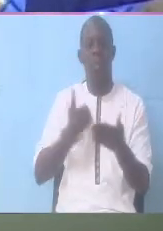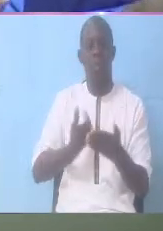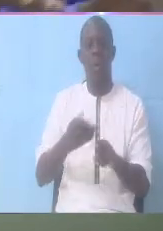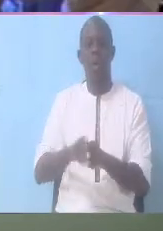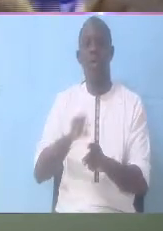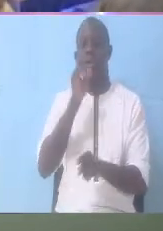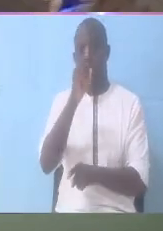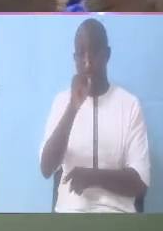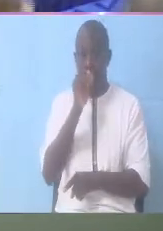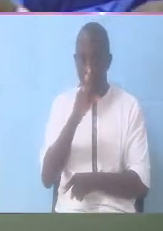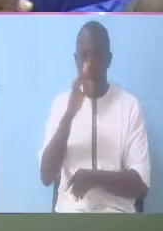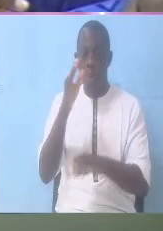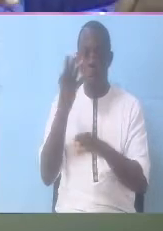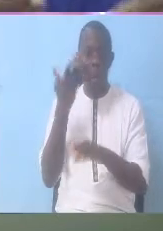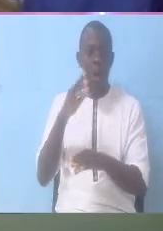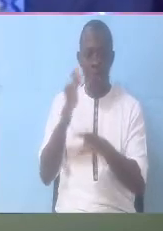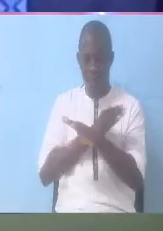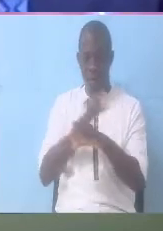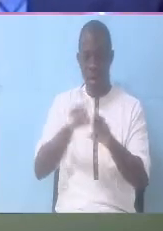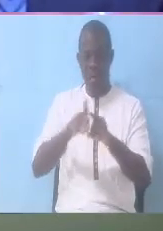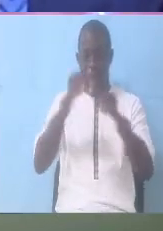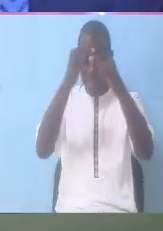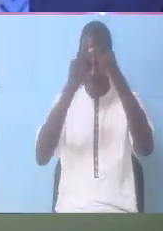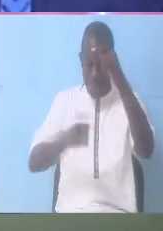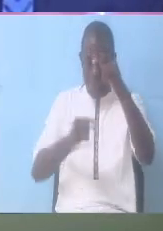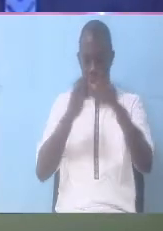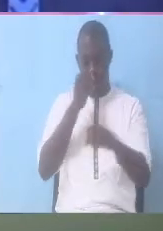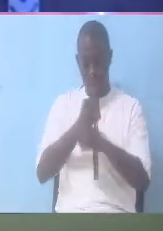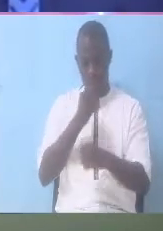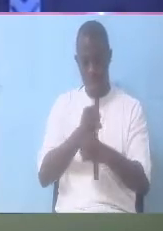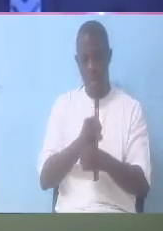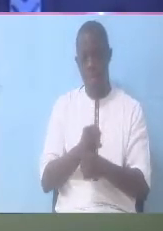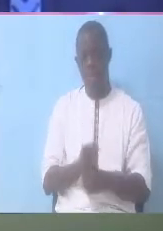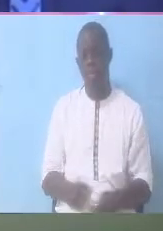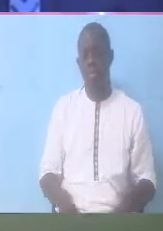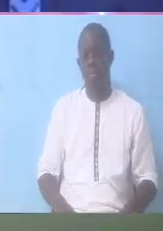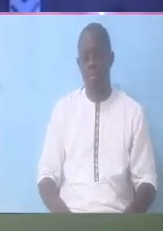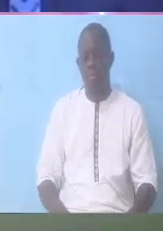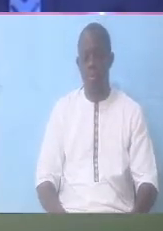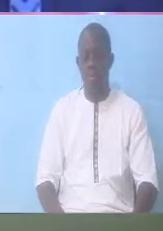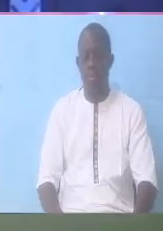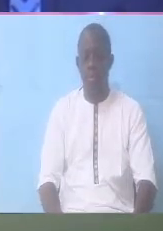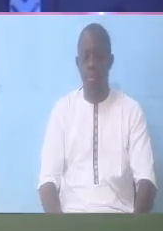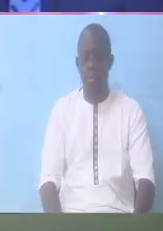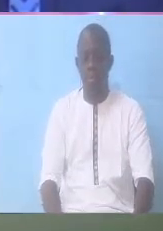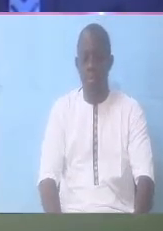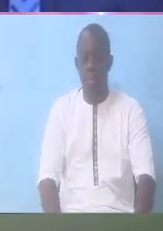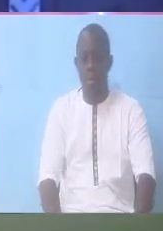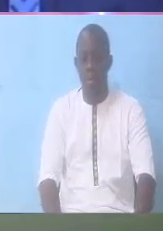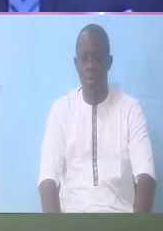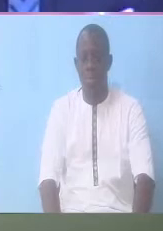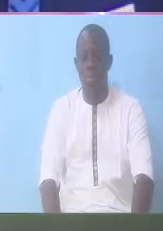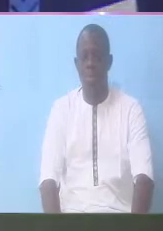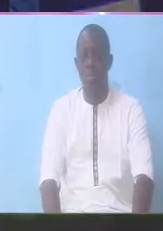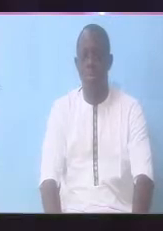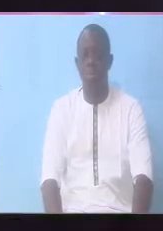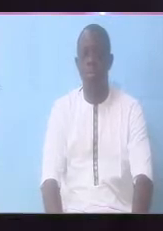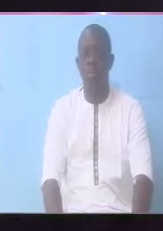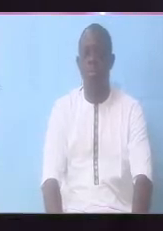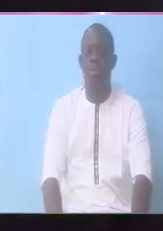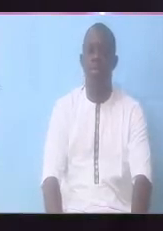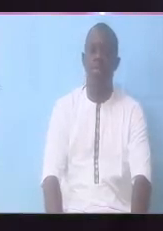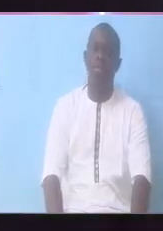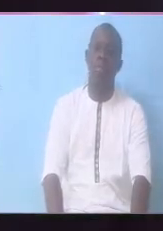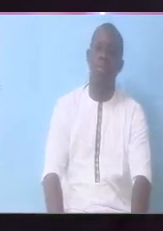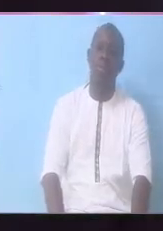that information. I said they called me. No, listen, sir. I said they called me because they also knew me now. They've been coming for long.